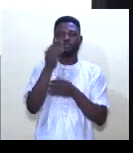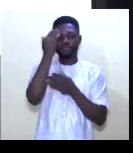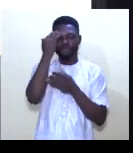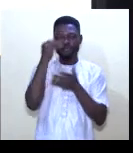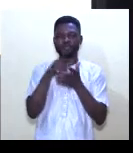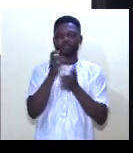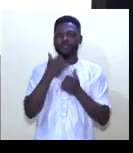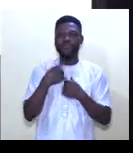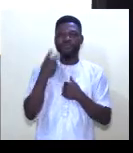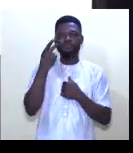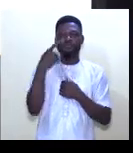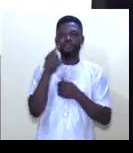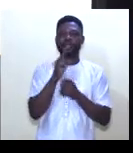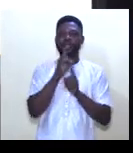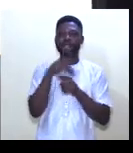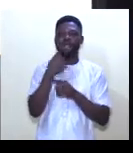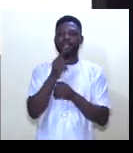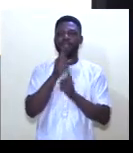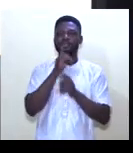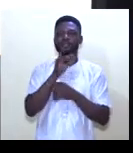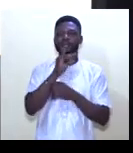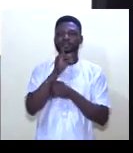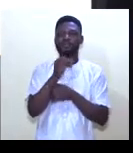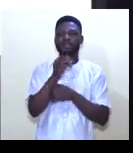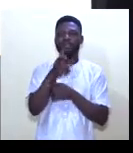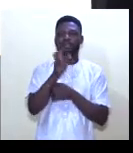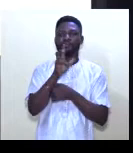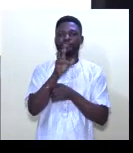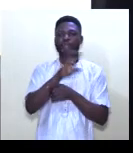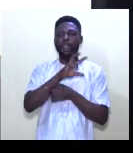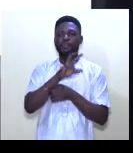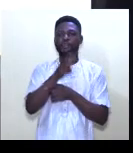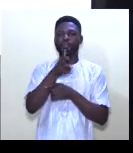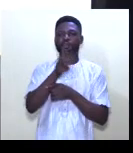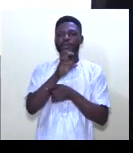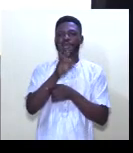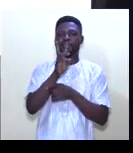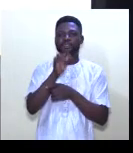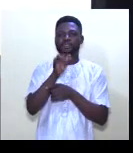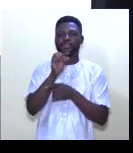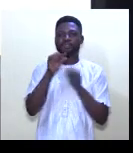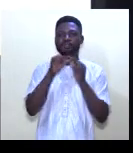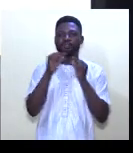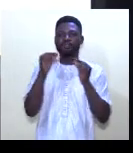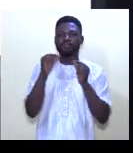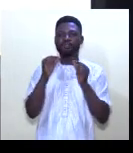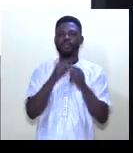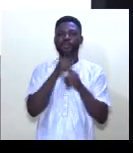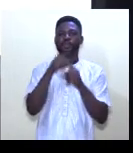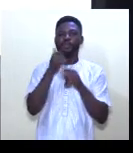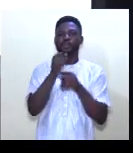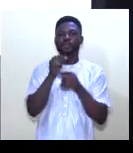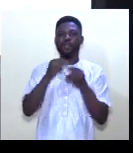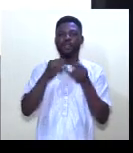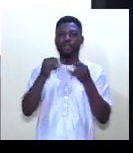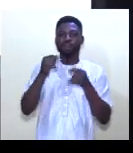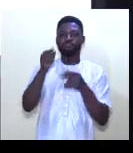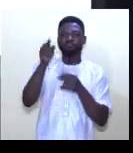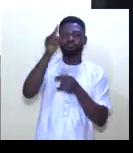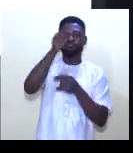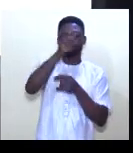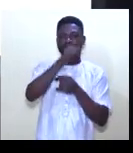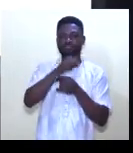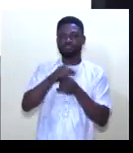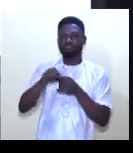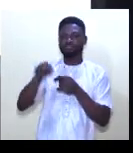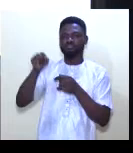already. You have seen the answer already. The answer is 360 degrees. When a line